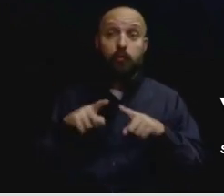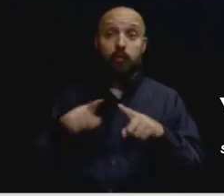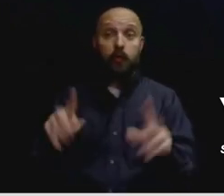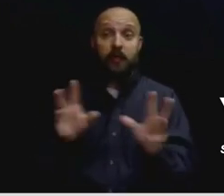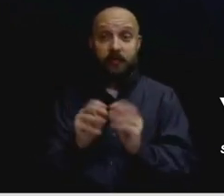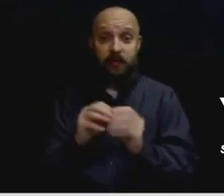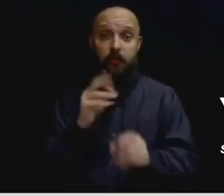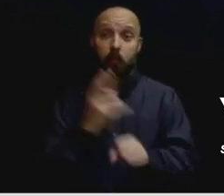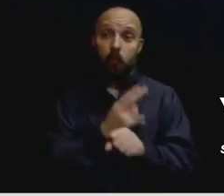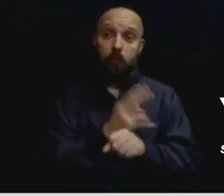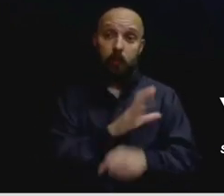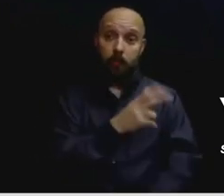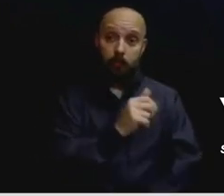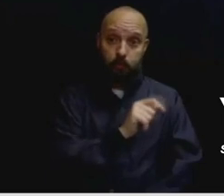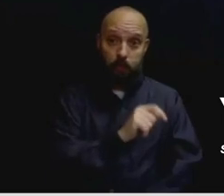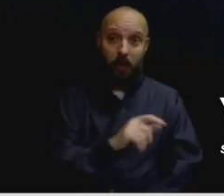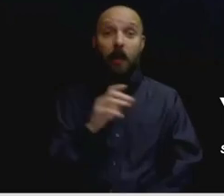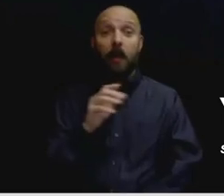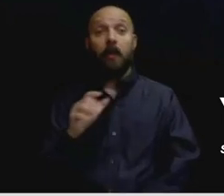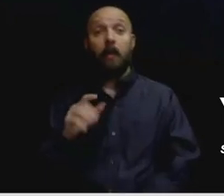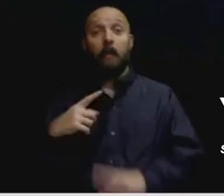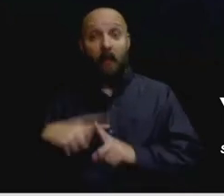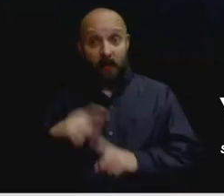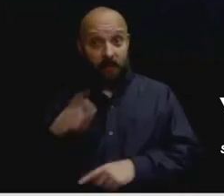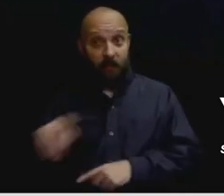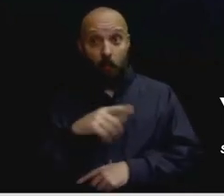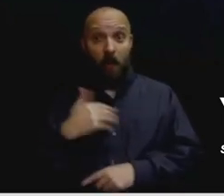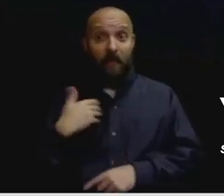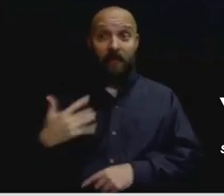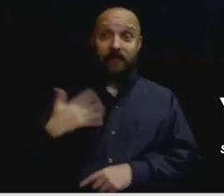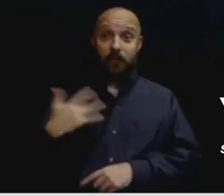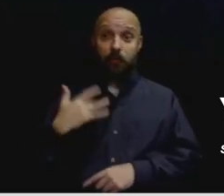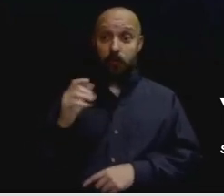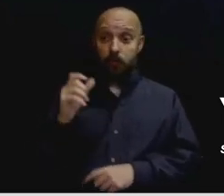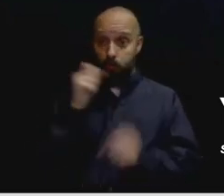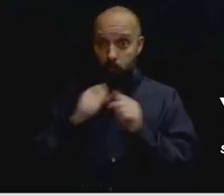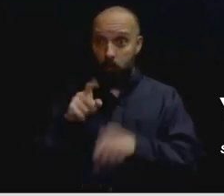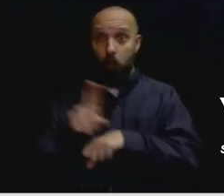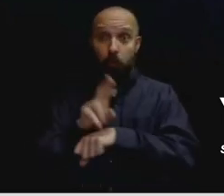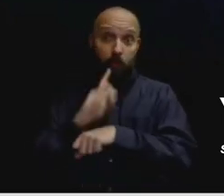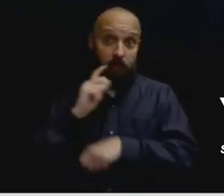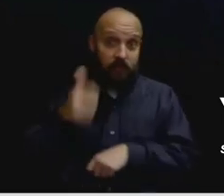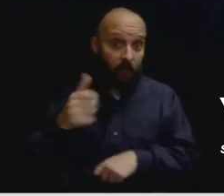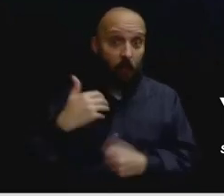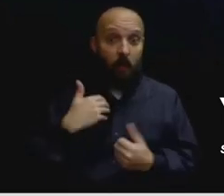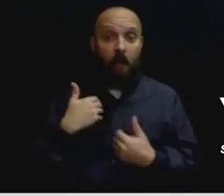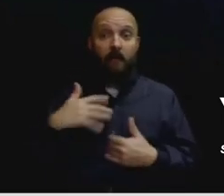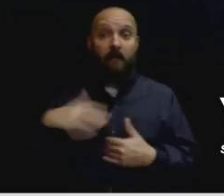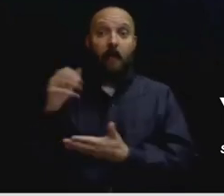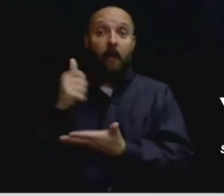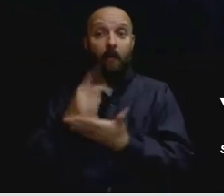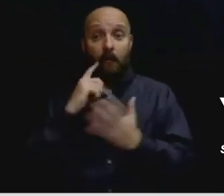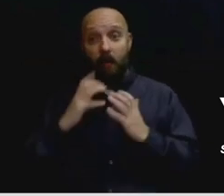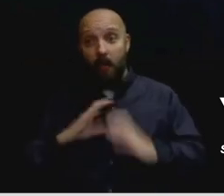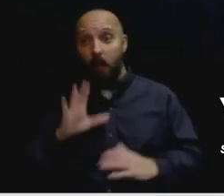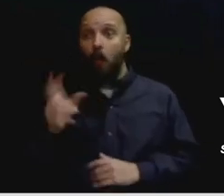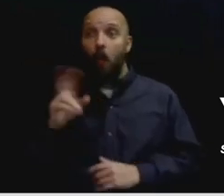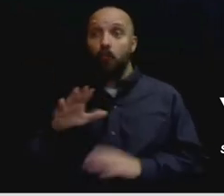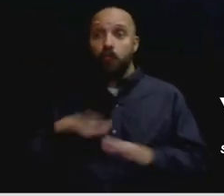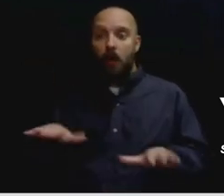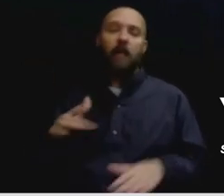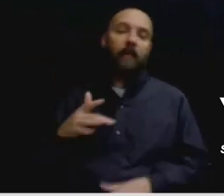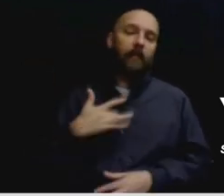chat, as well as if you have sensory strategies that you use yourself or have found helpful for clients or your own child, please feel free